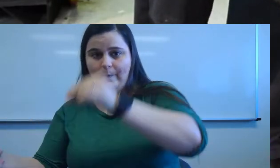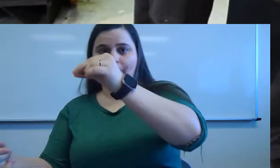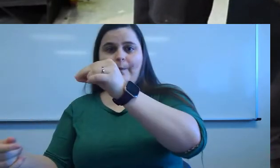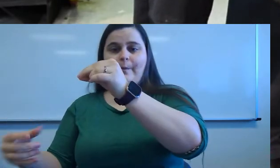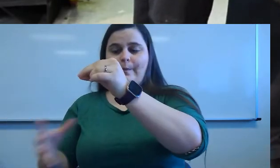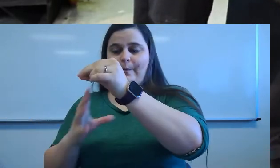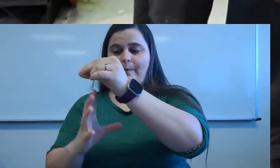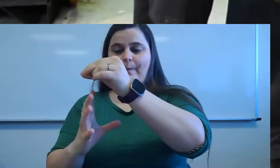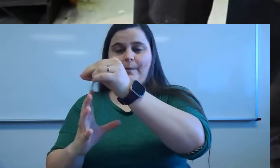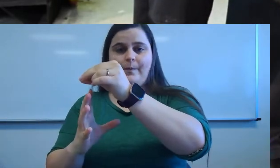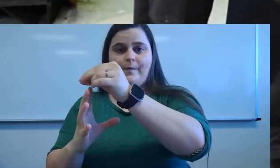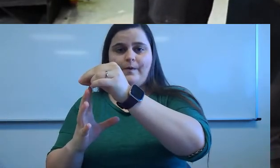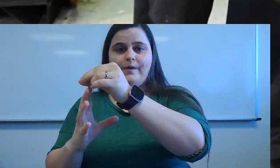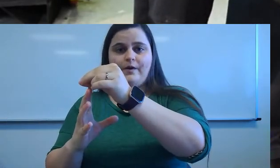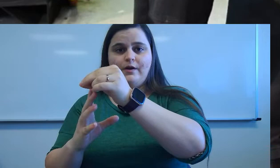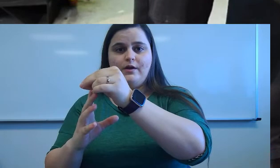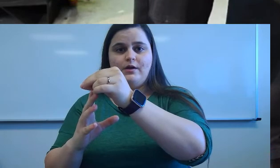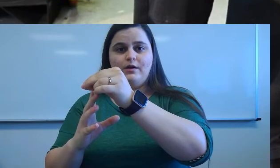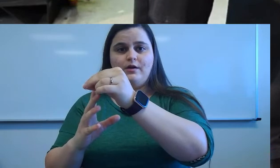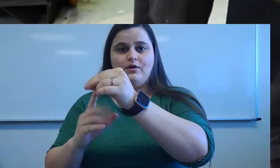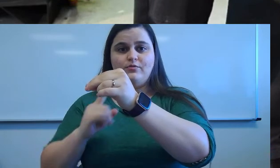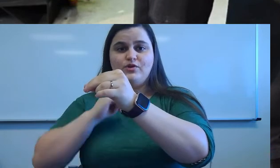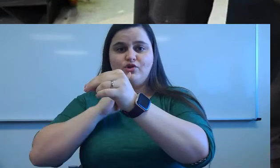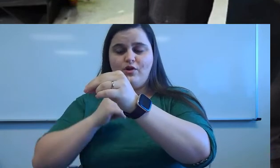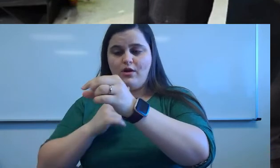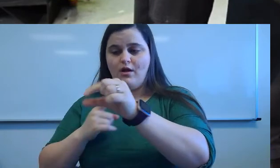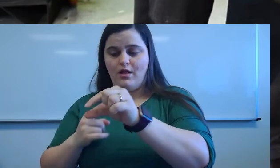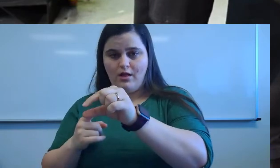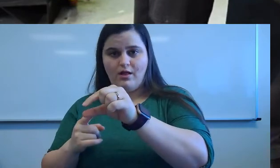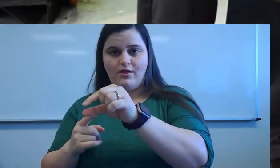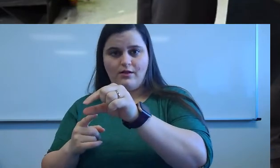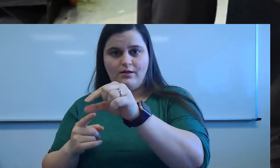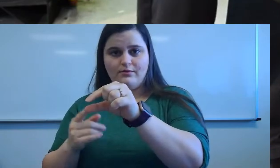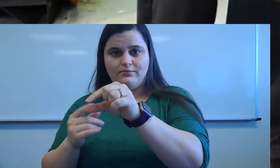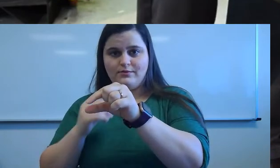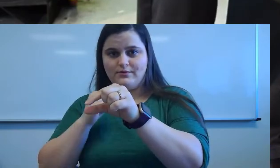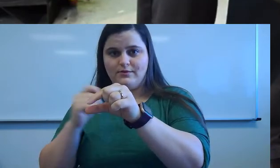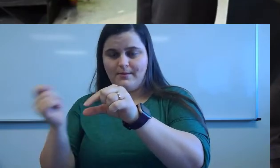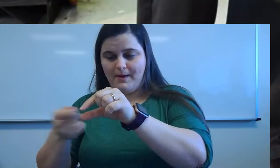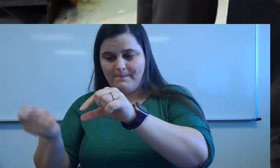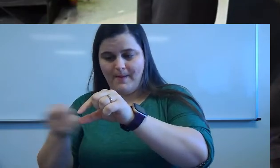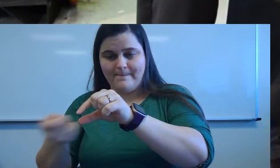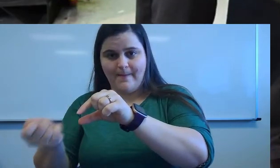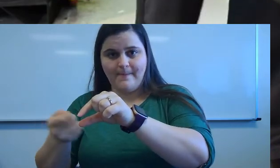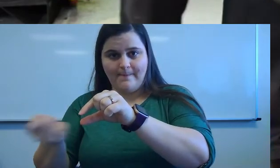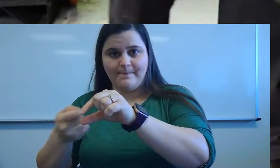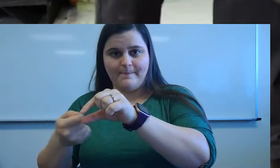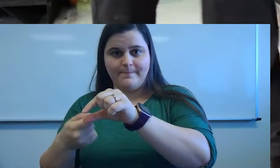top of the wheel, and make sure that our finger's on the bottom of the weight when we pound it on.